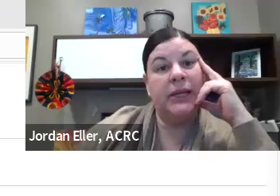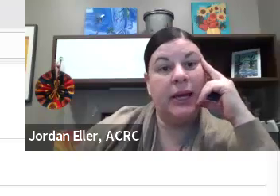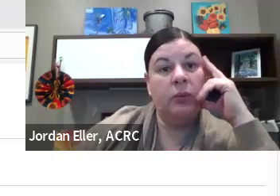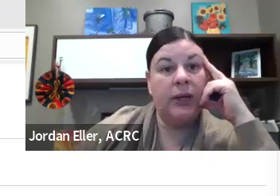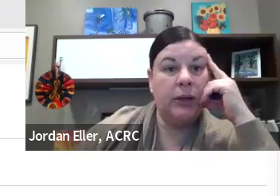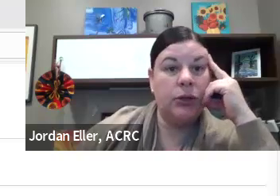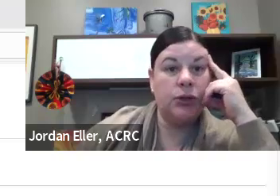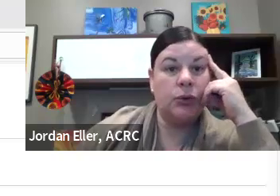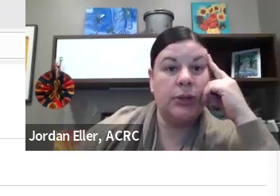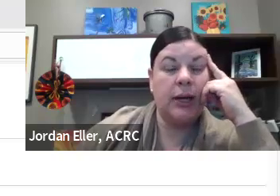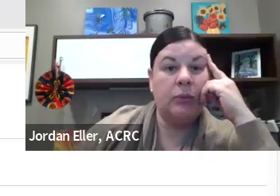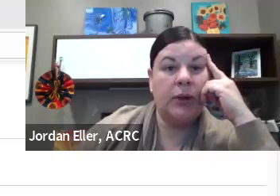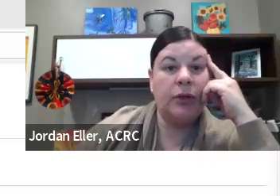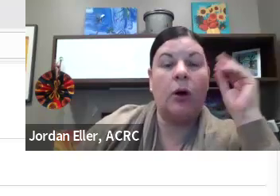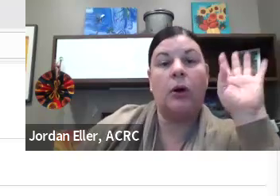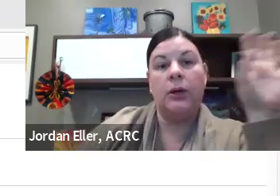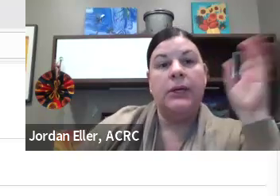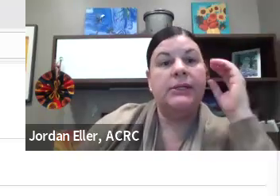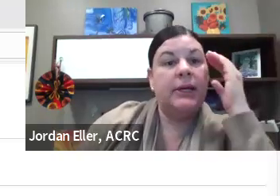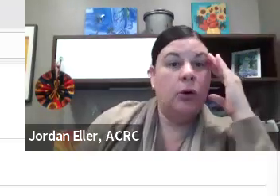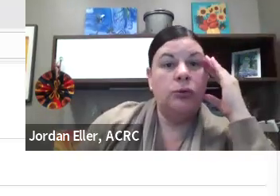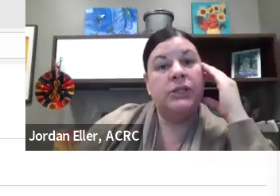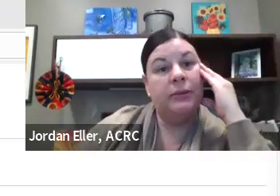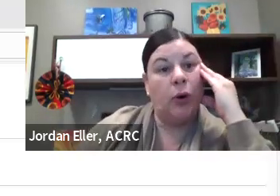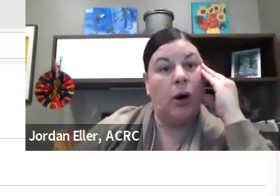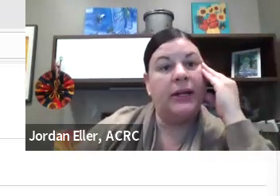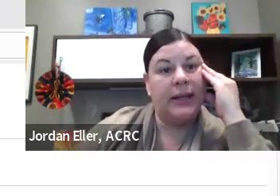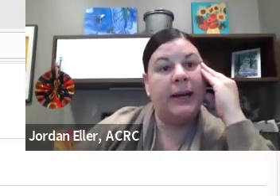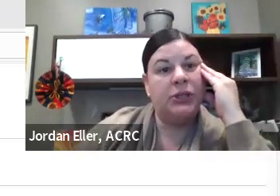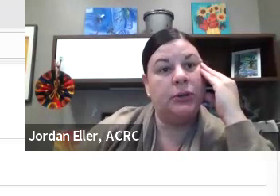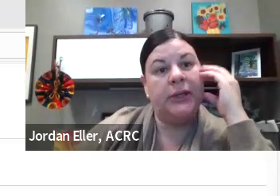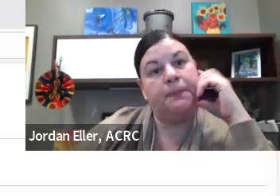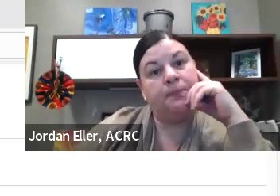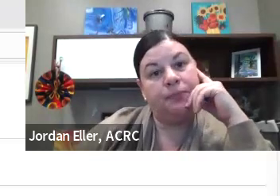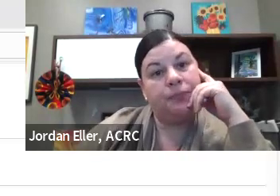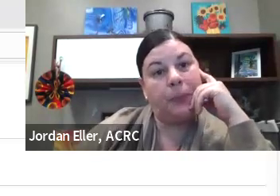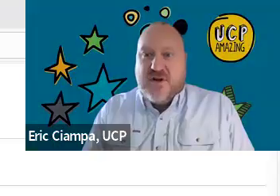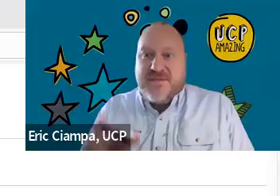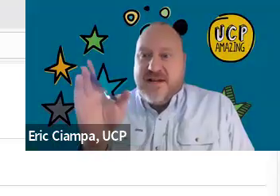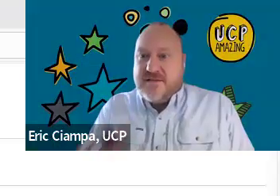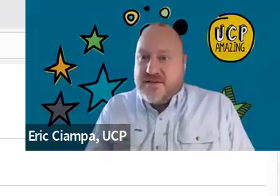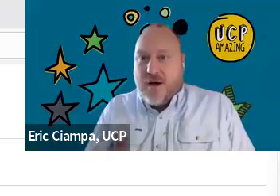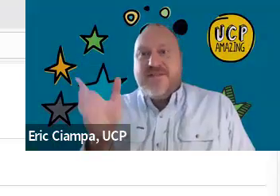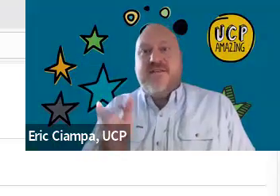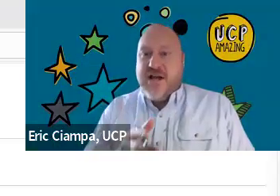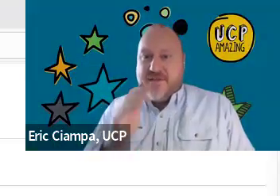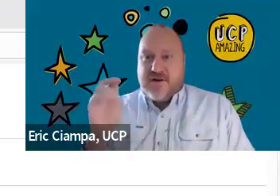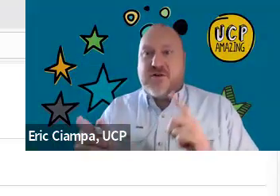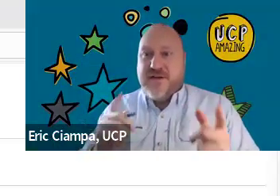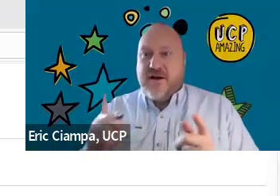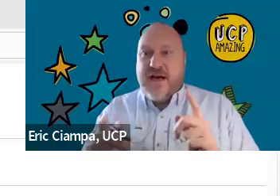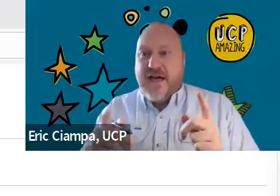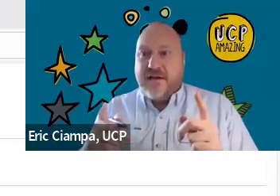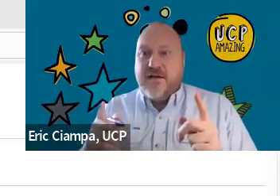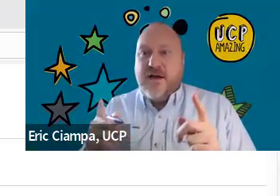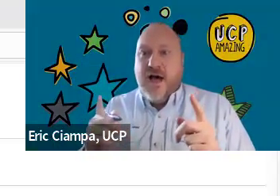been complete, and we can consult with our COO's team regarding that. Absolutely. Gotcha. So I'm seeing comments in the chat that are